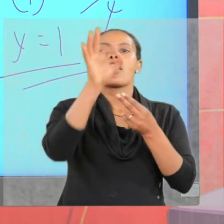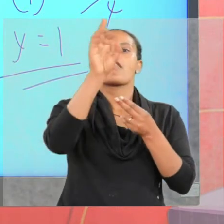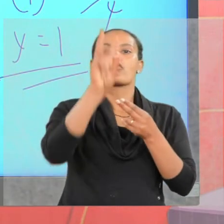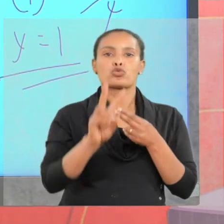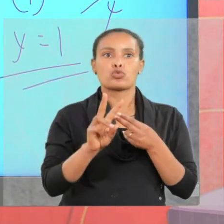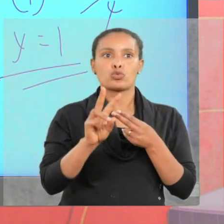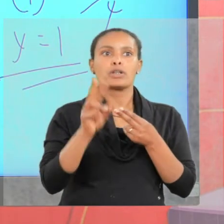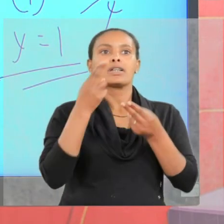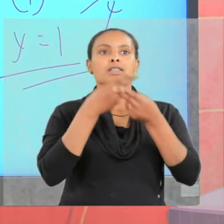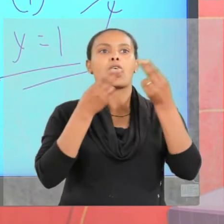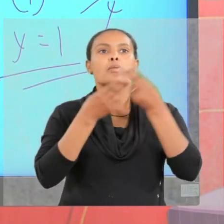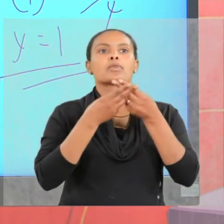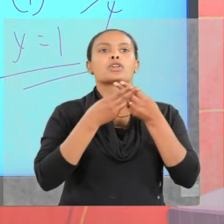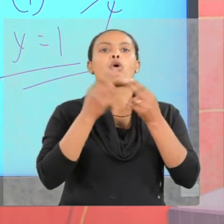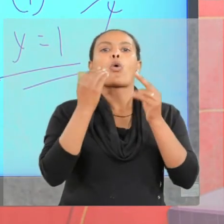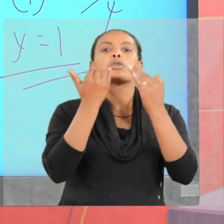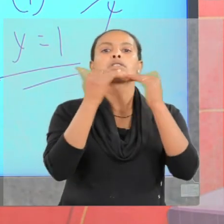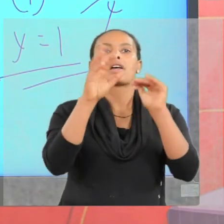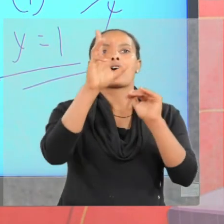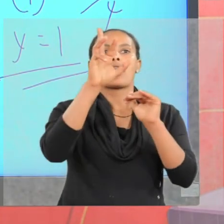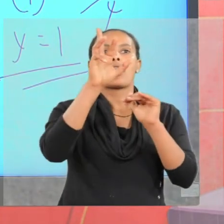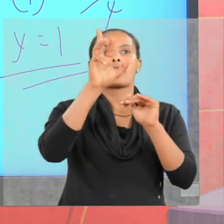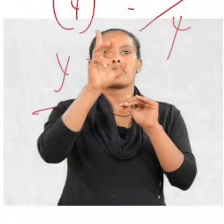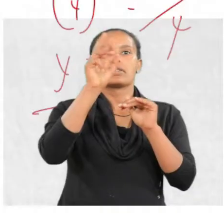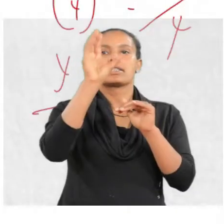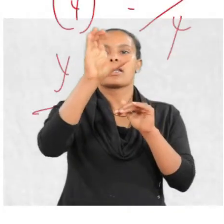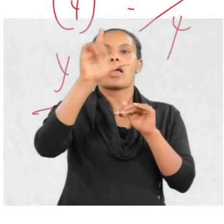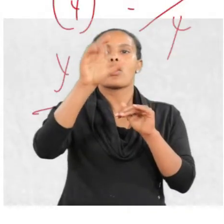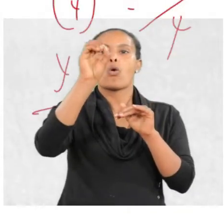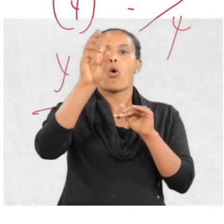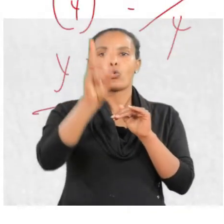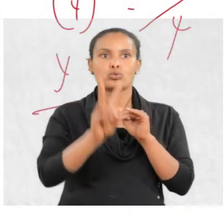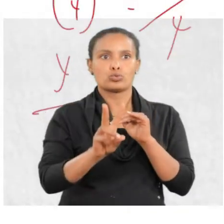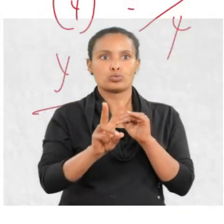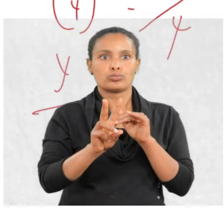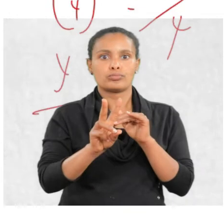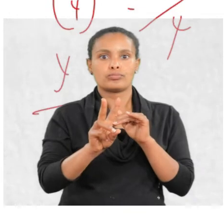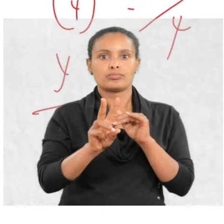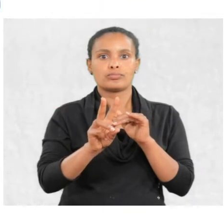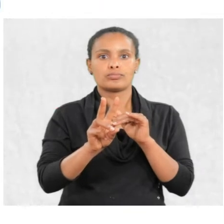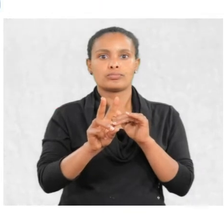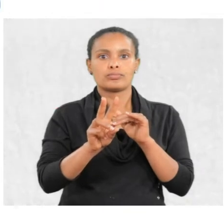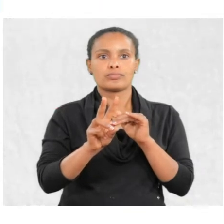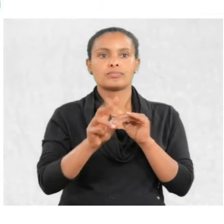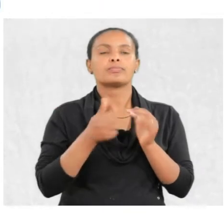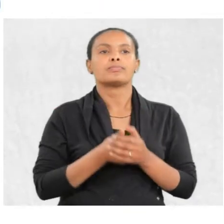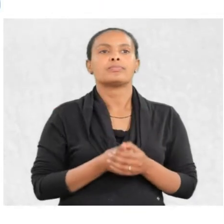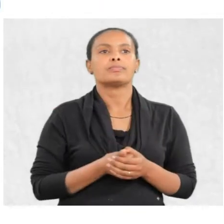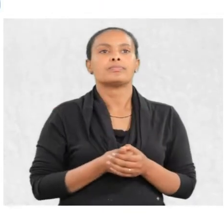F2 times concentration of ClO2.